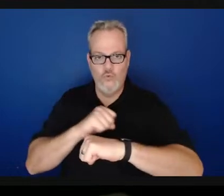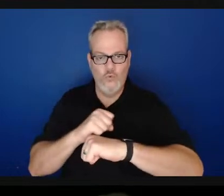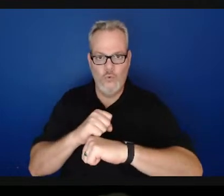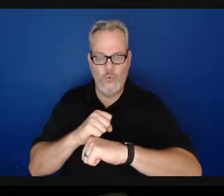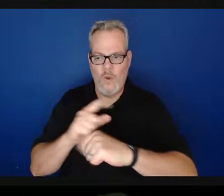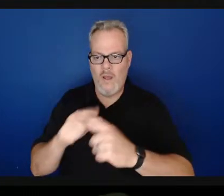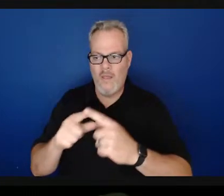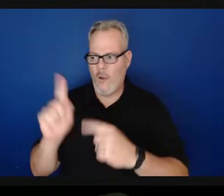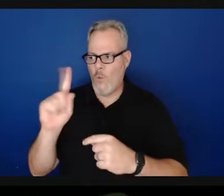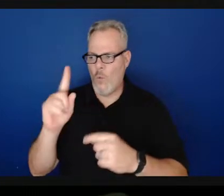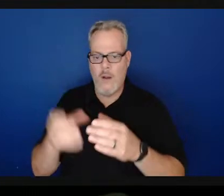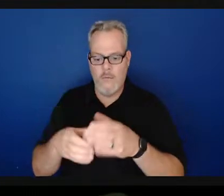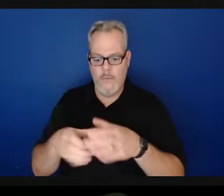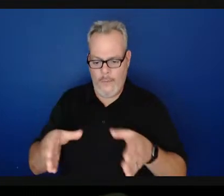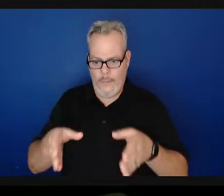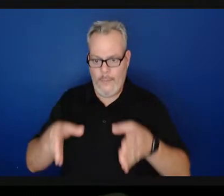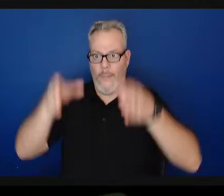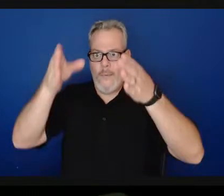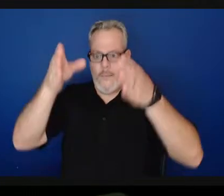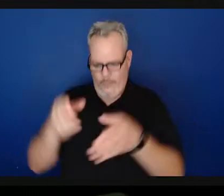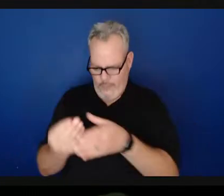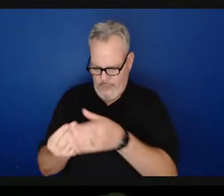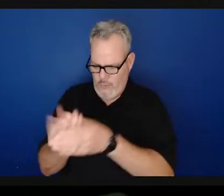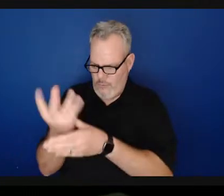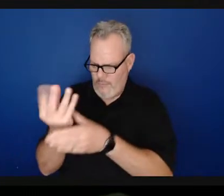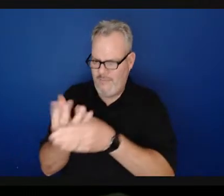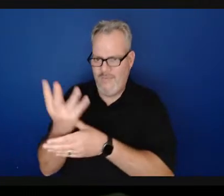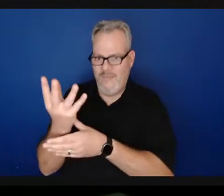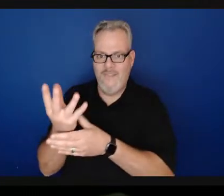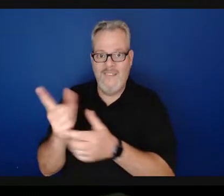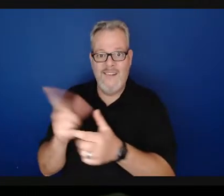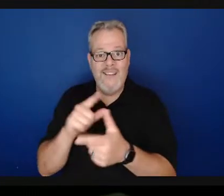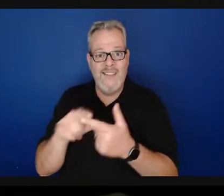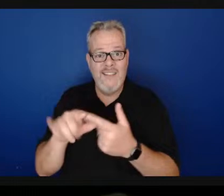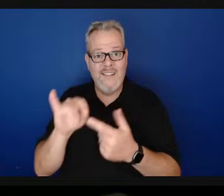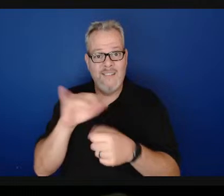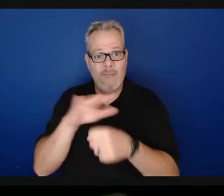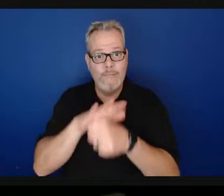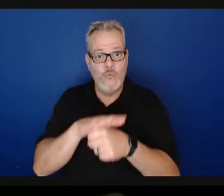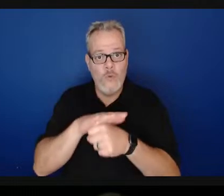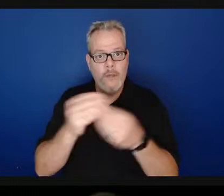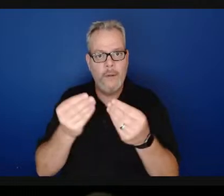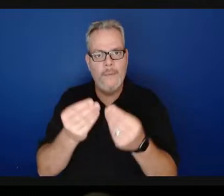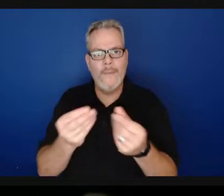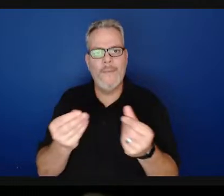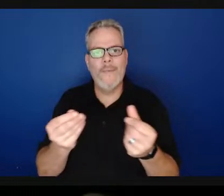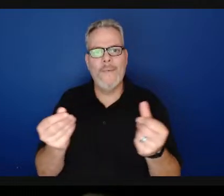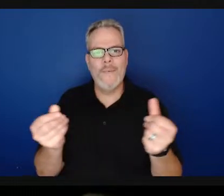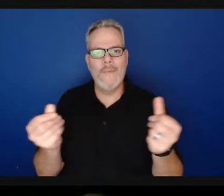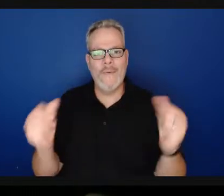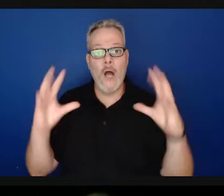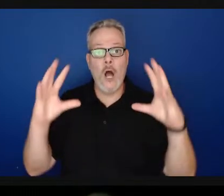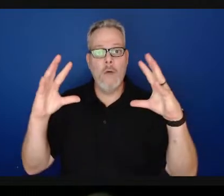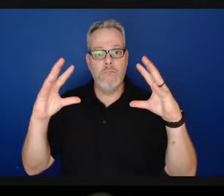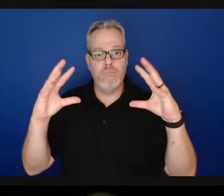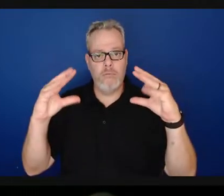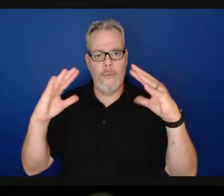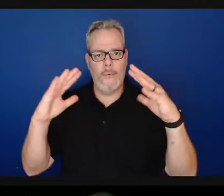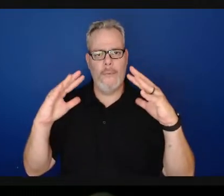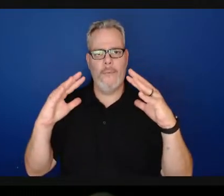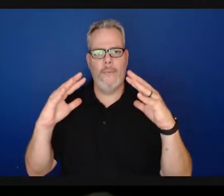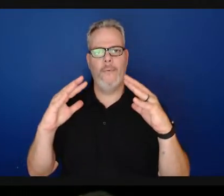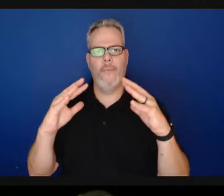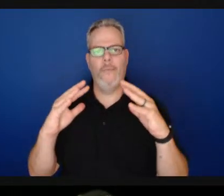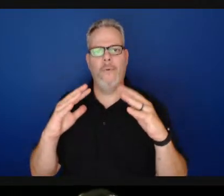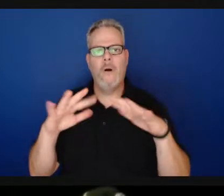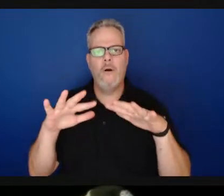erupt. And then as the pressure is relieved and the magma comes out and the gas as well, then it can kind of sag and the two sides can contract back